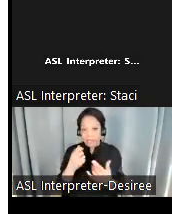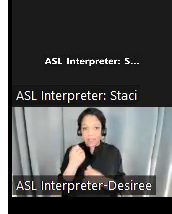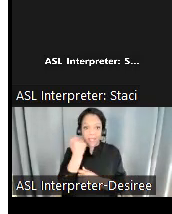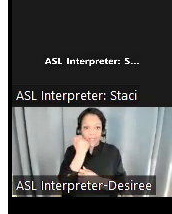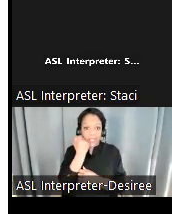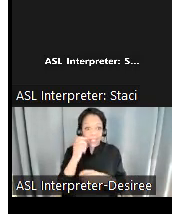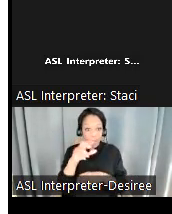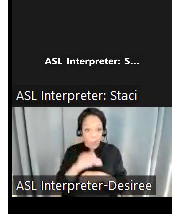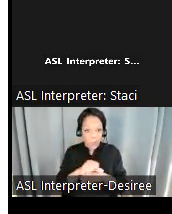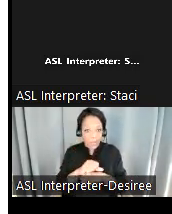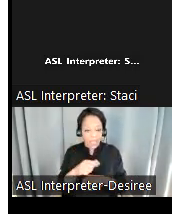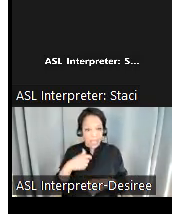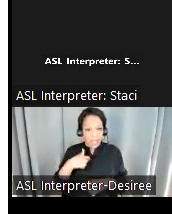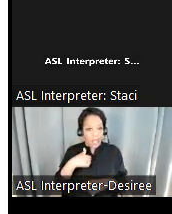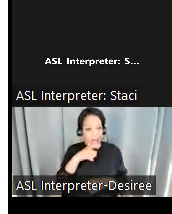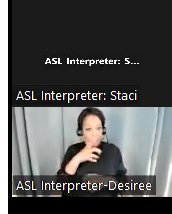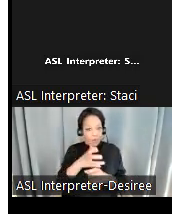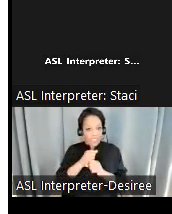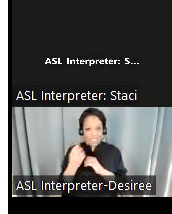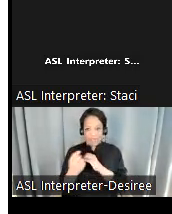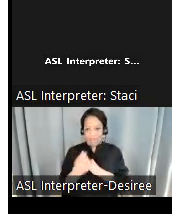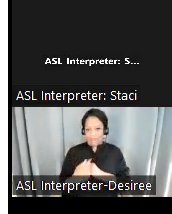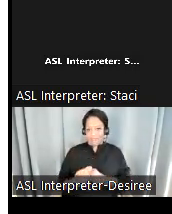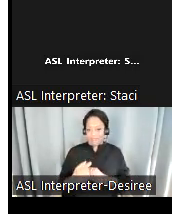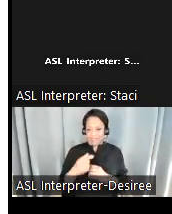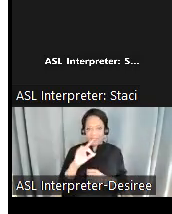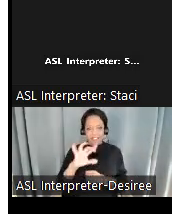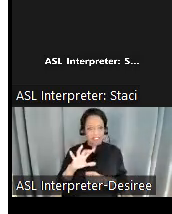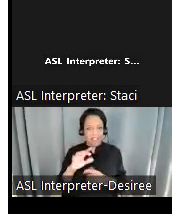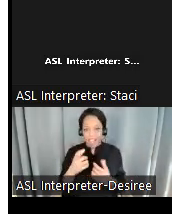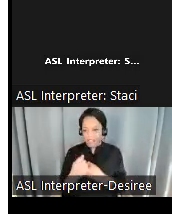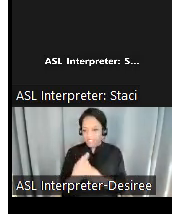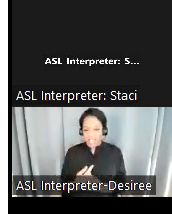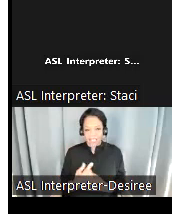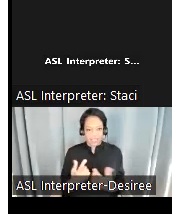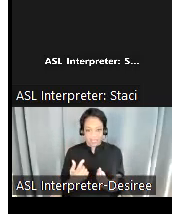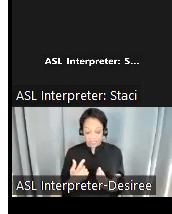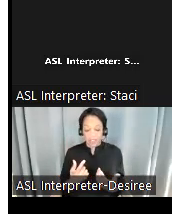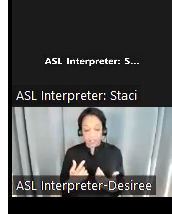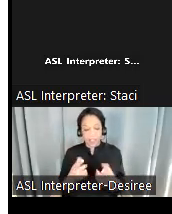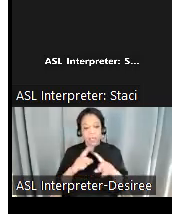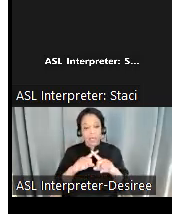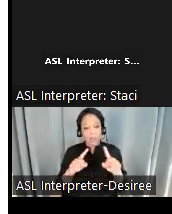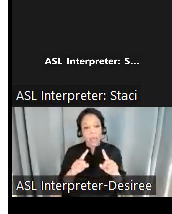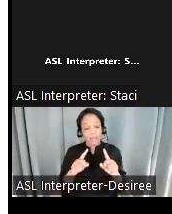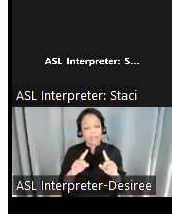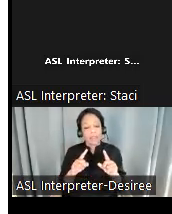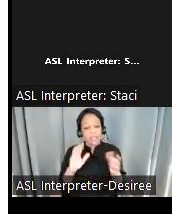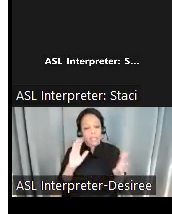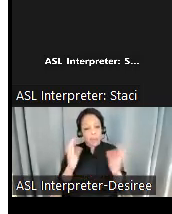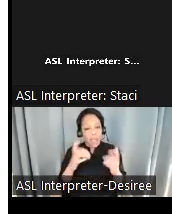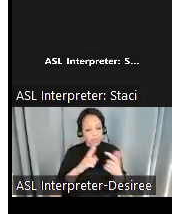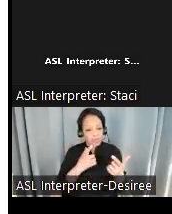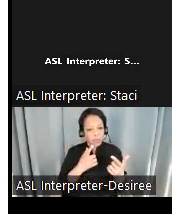And so we want that kind of vigilance when we think about our newborn screening system. And often to ensure that if we can